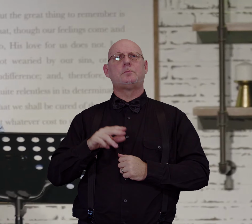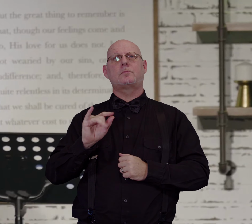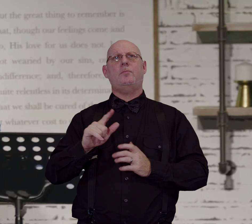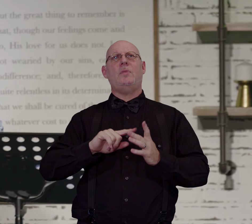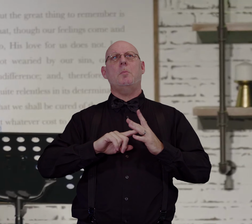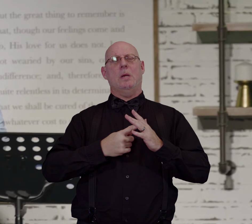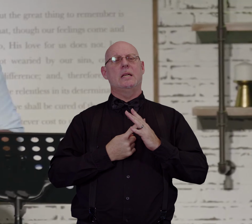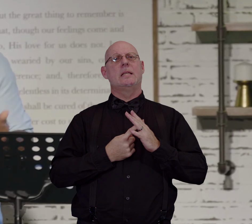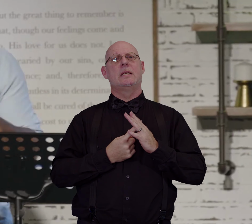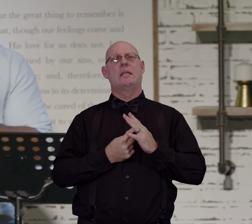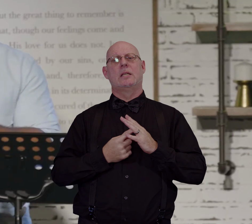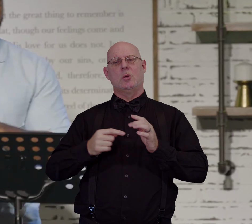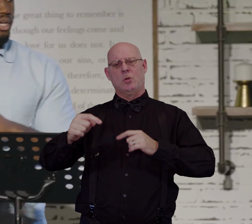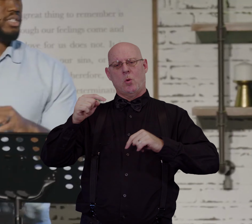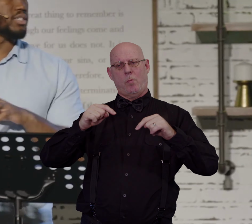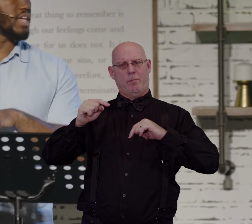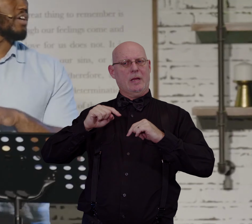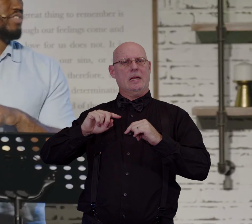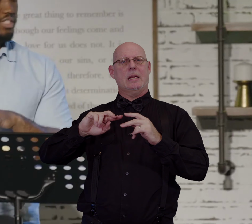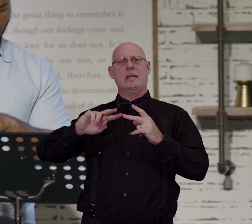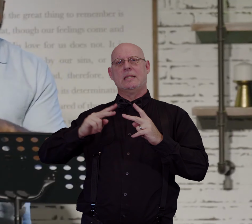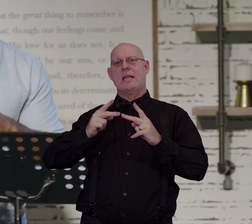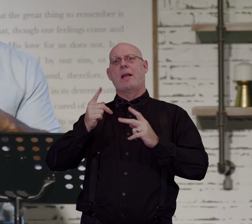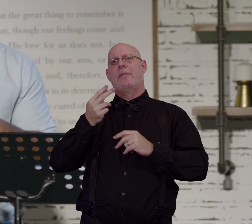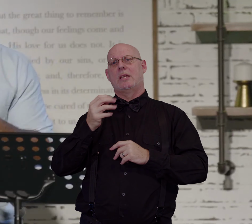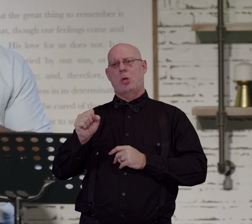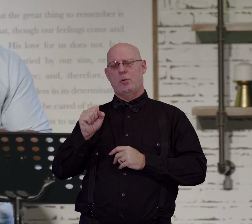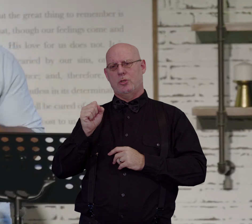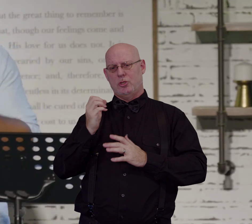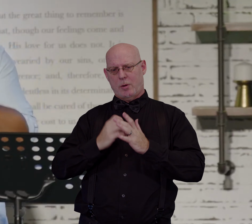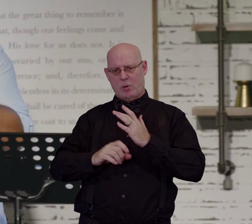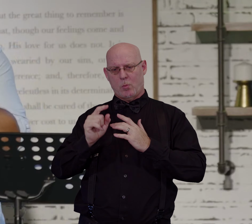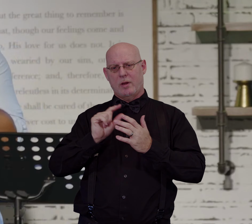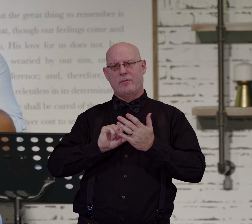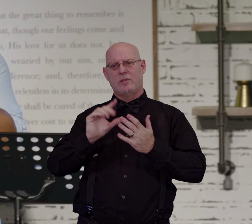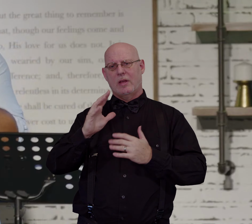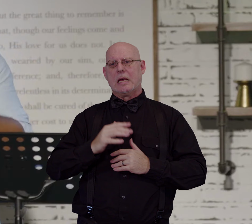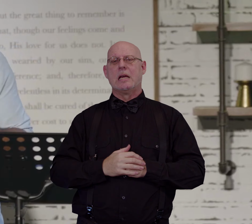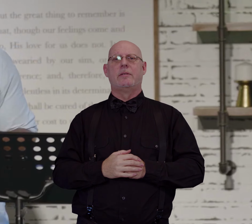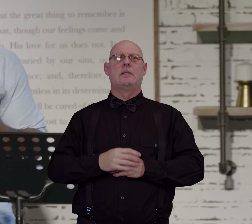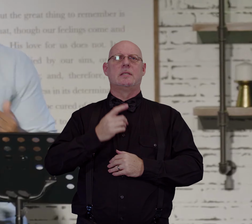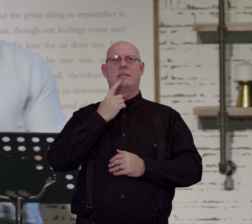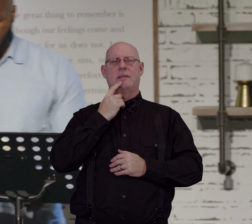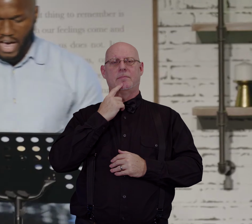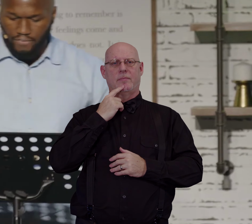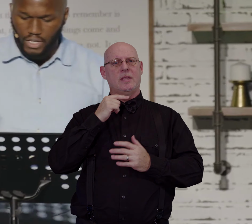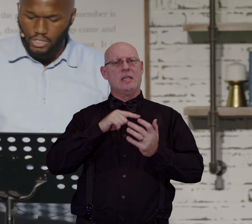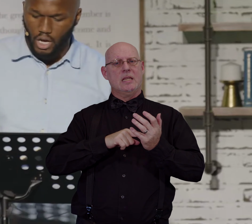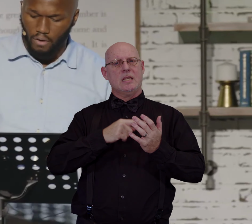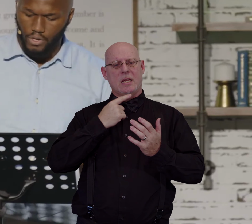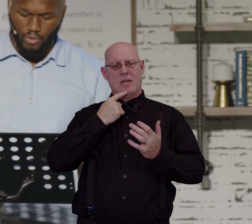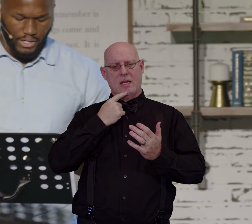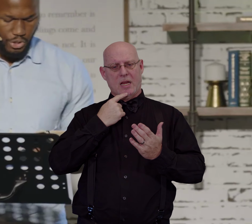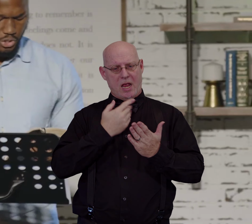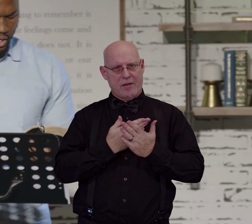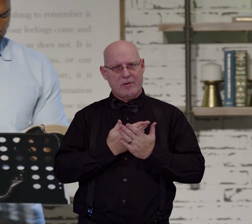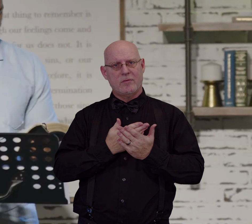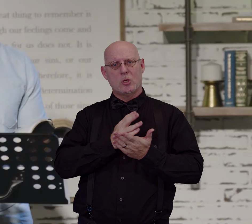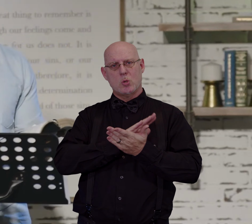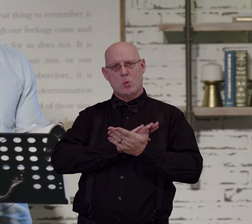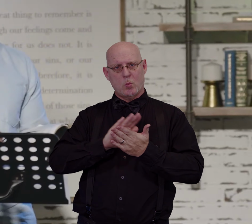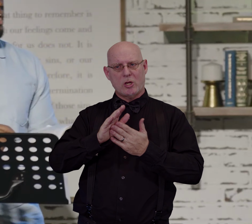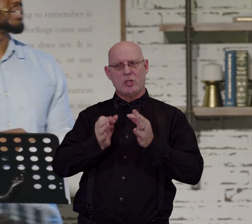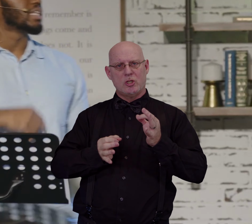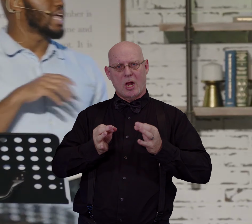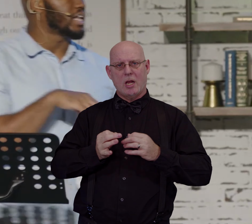Paul, beginning here, going back to 2 Thessalonians chapter 1, verse 5, where he says, this is the evidence of the righteous